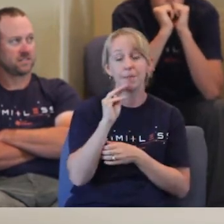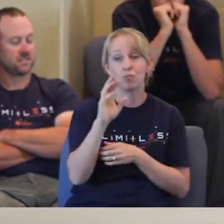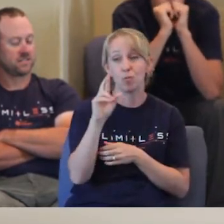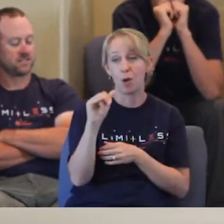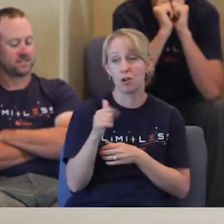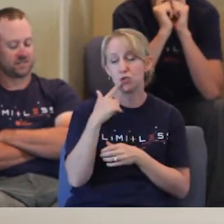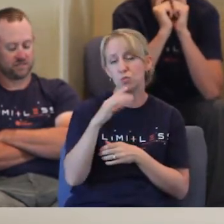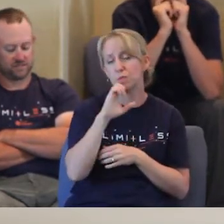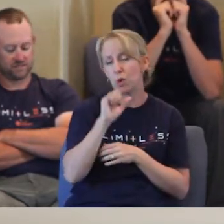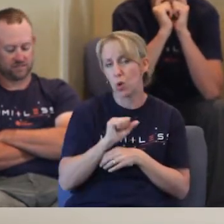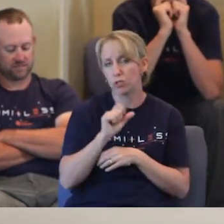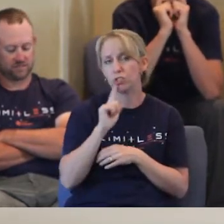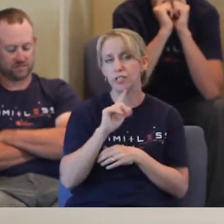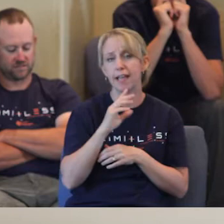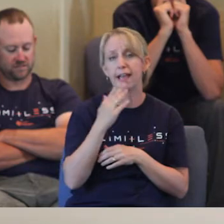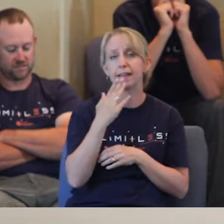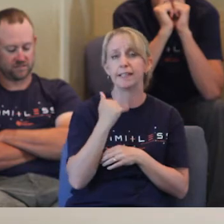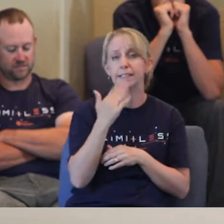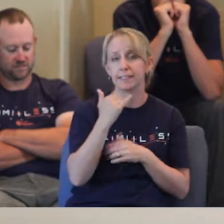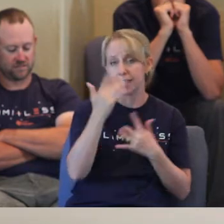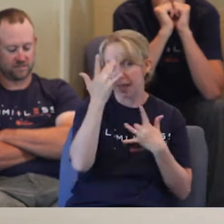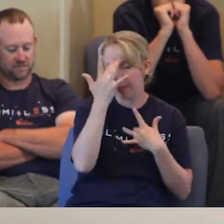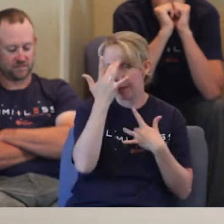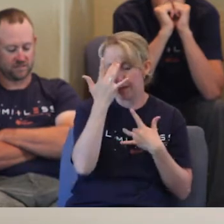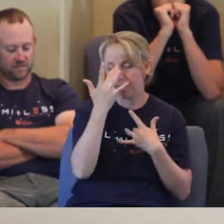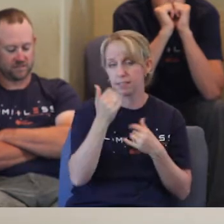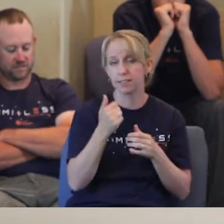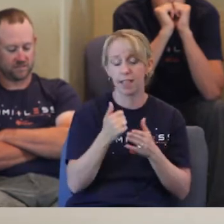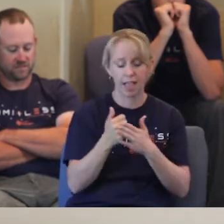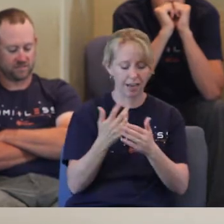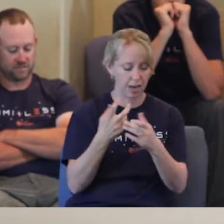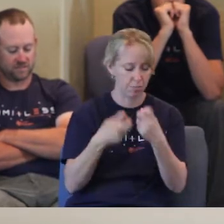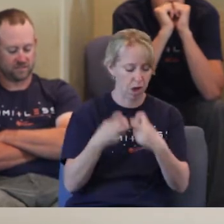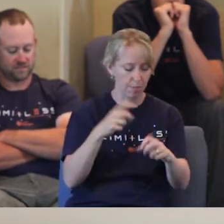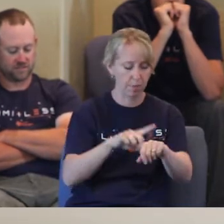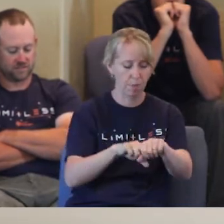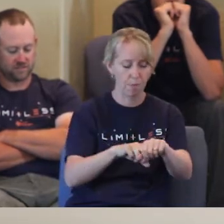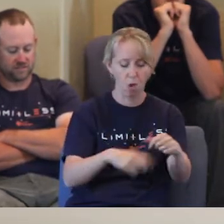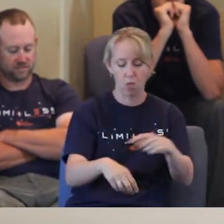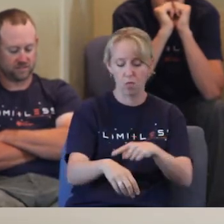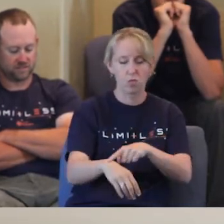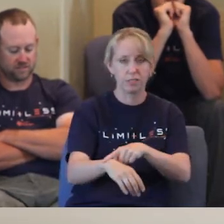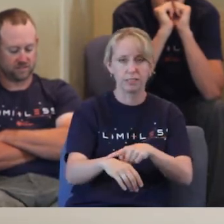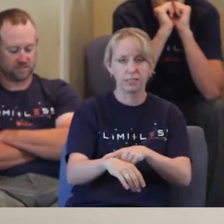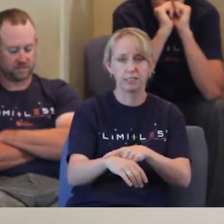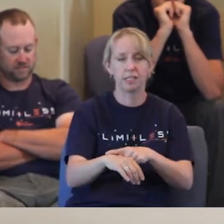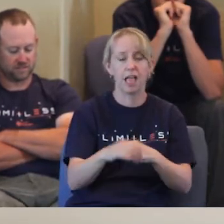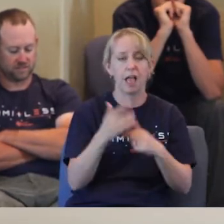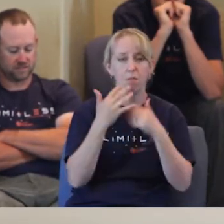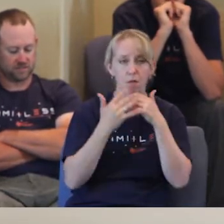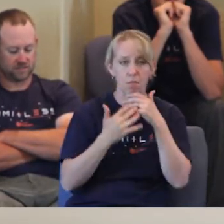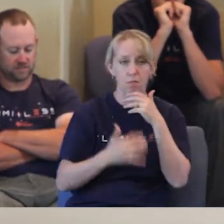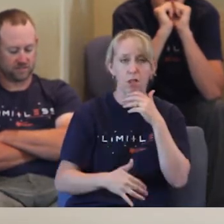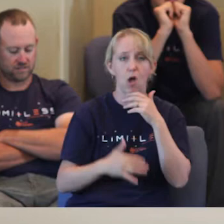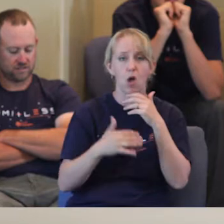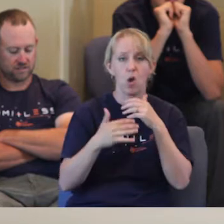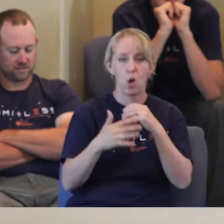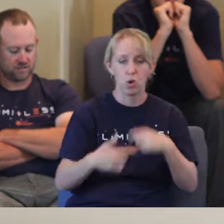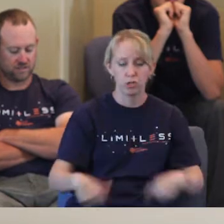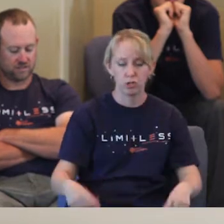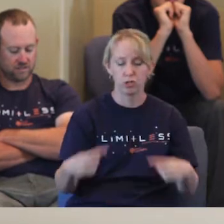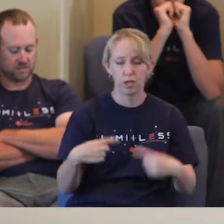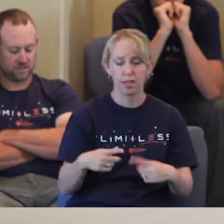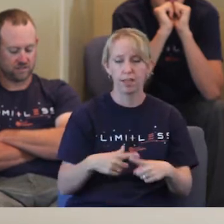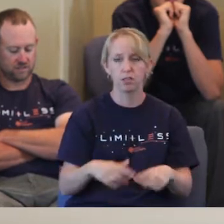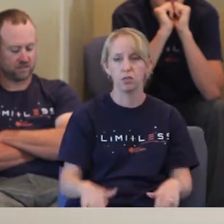had diabetes in both of her wrists, and she also has very low blood circulation to her legs.